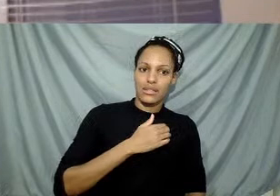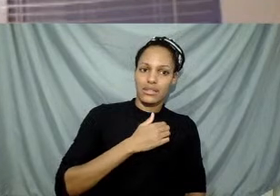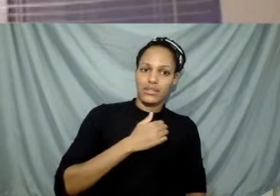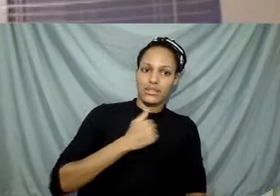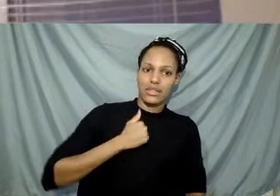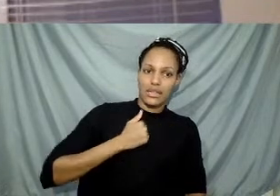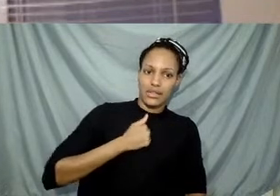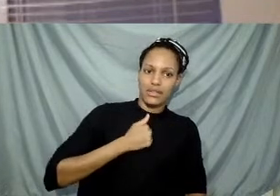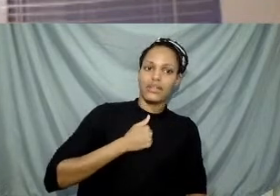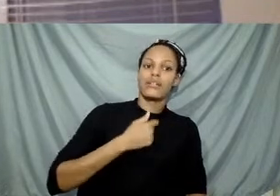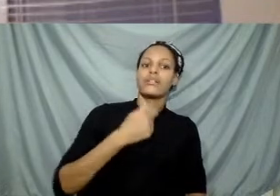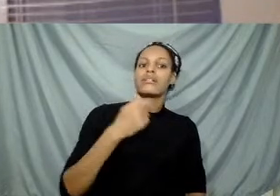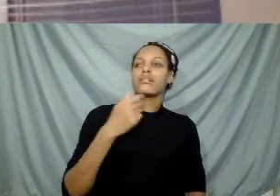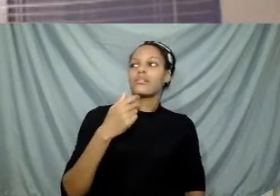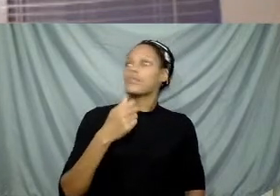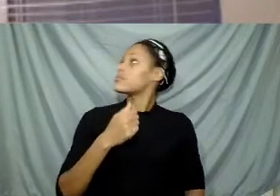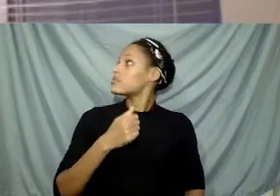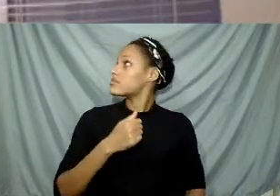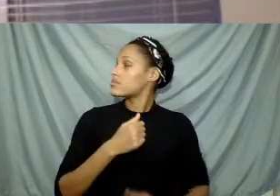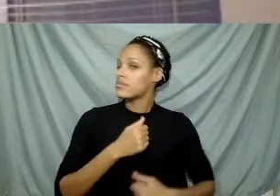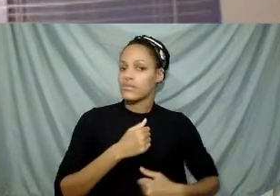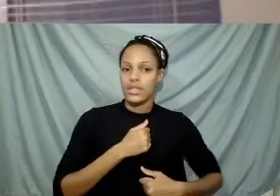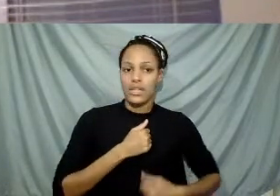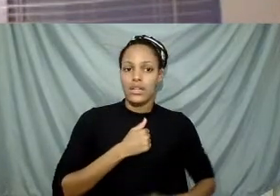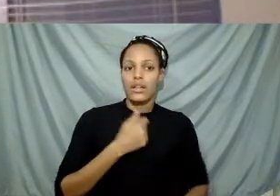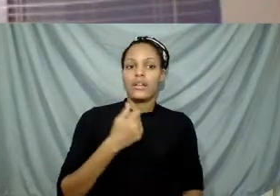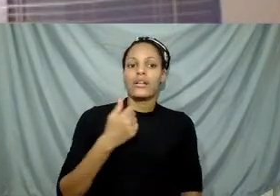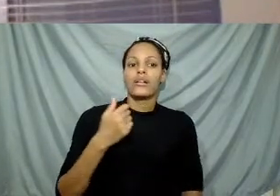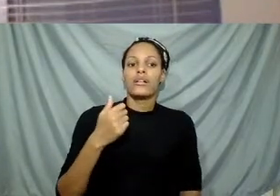throughout Europe, through